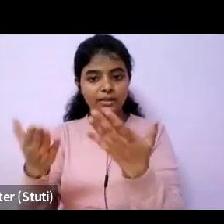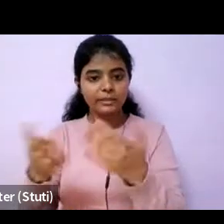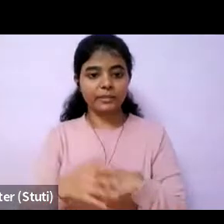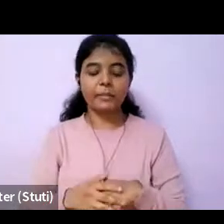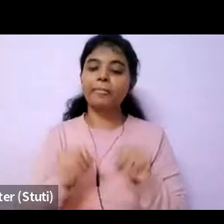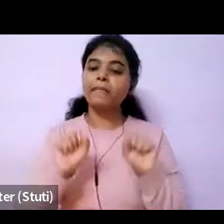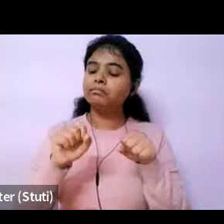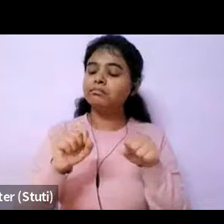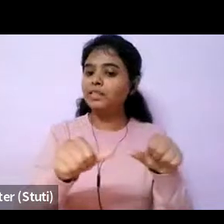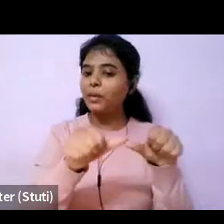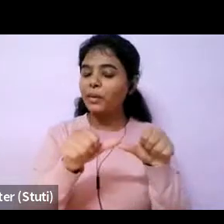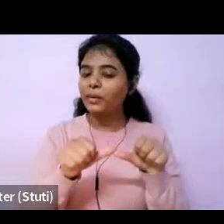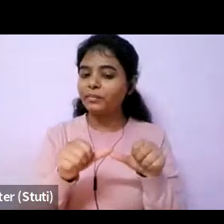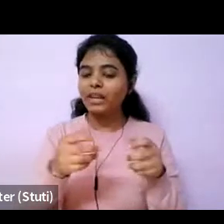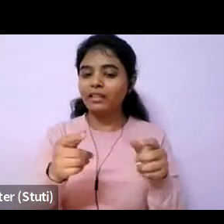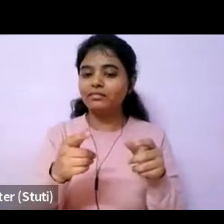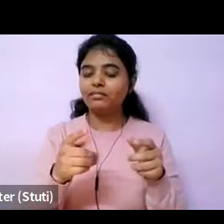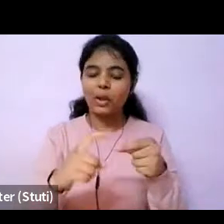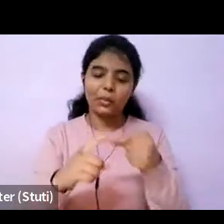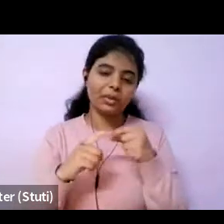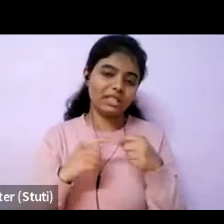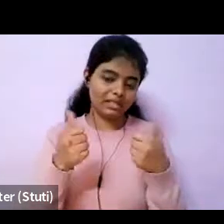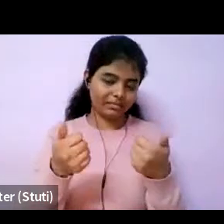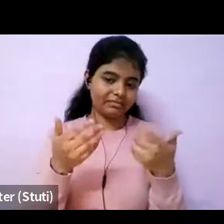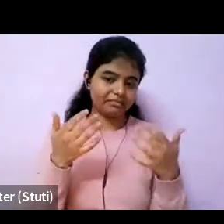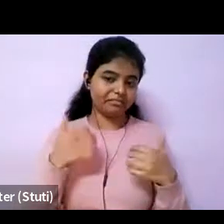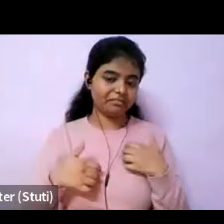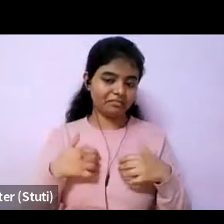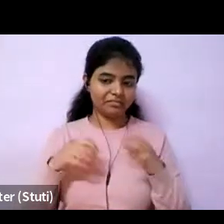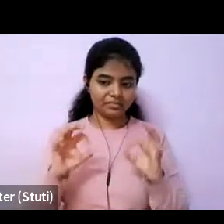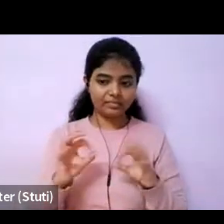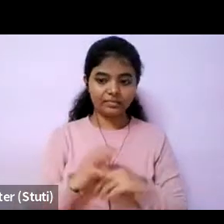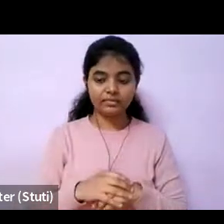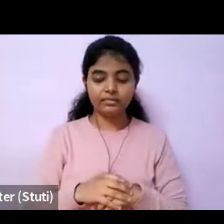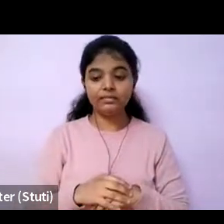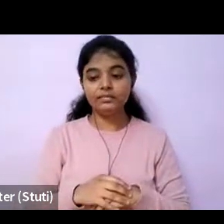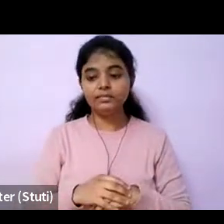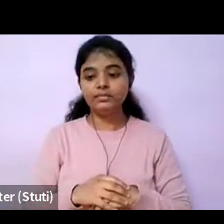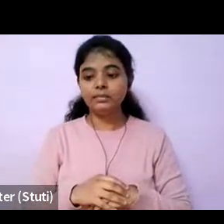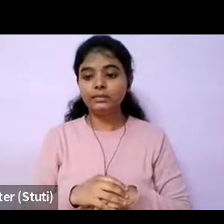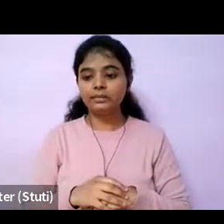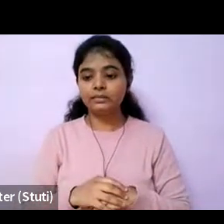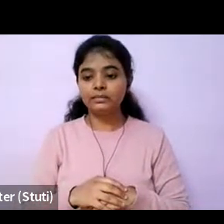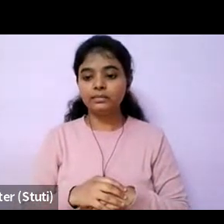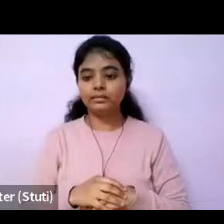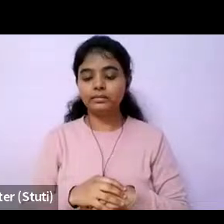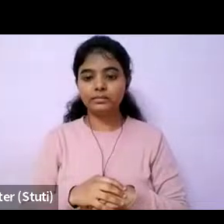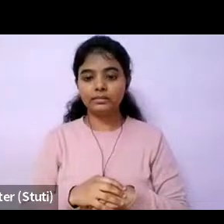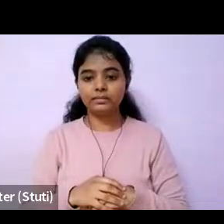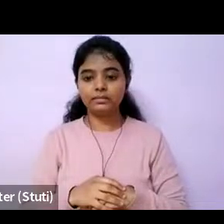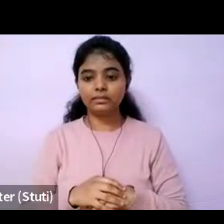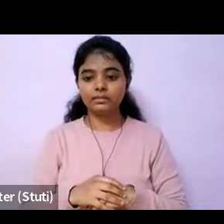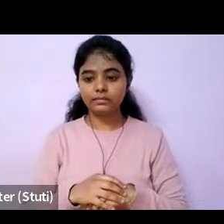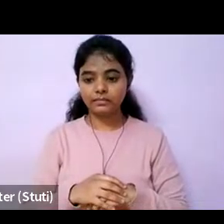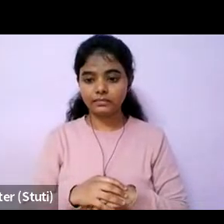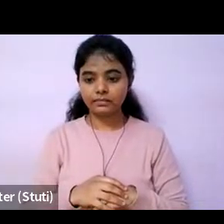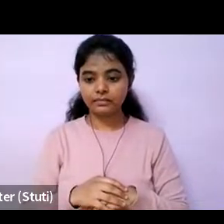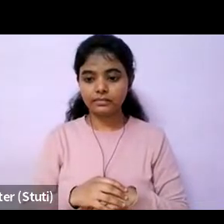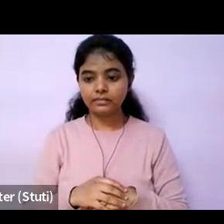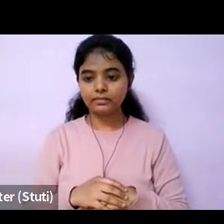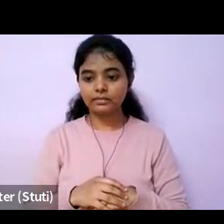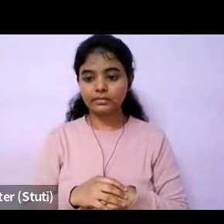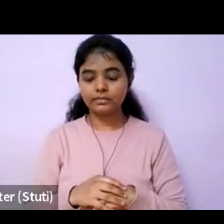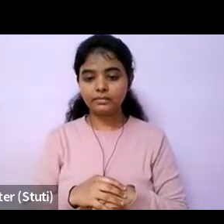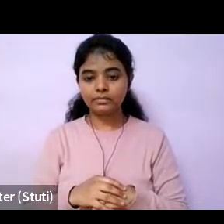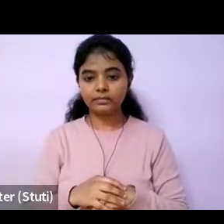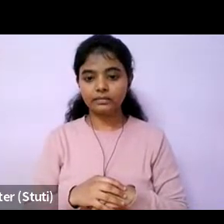the question. It's a very interesting question. Yeah. Now, as far as Martineau's memoir goes, it is actually